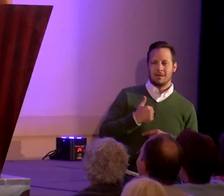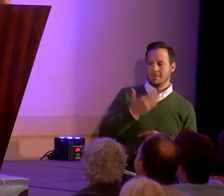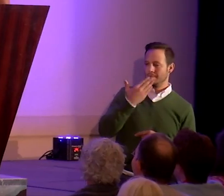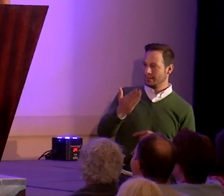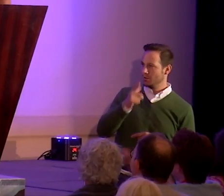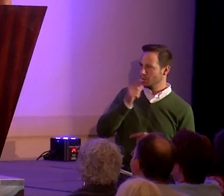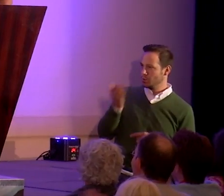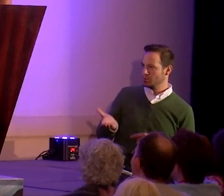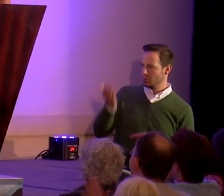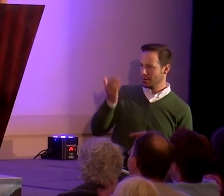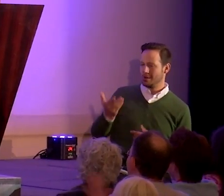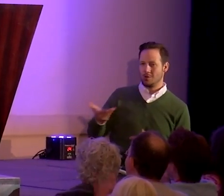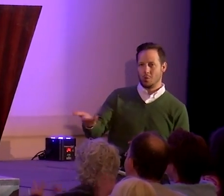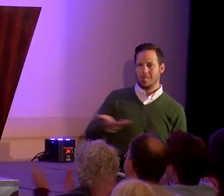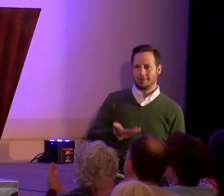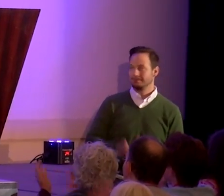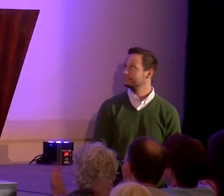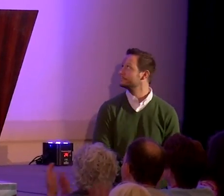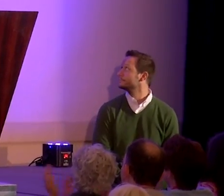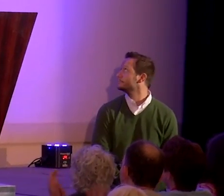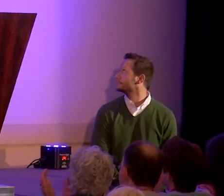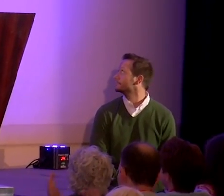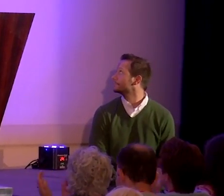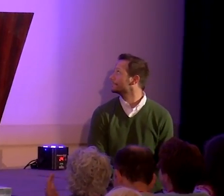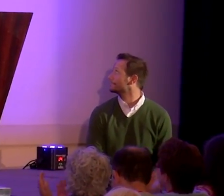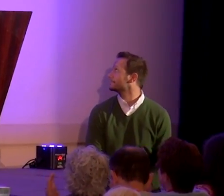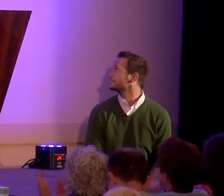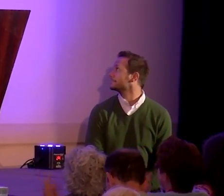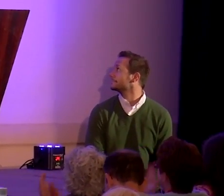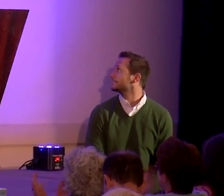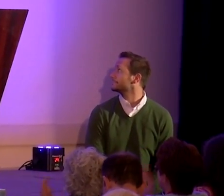you. Welcome.